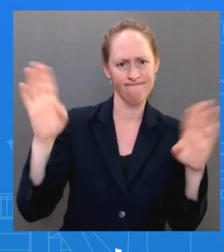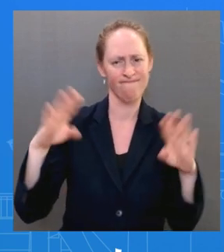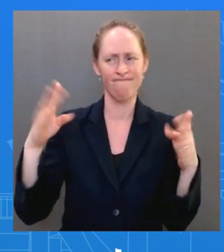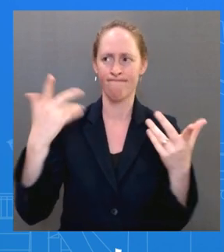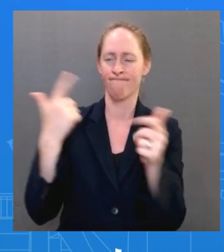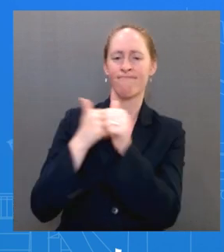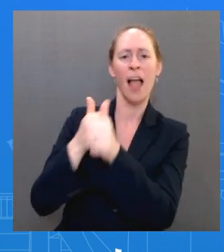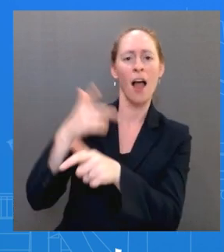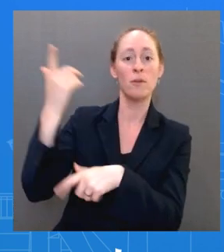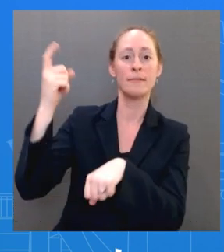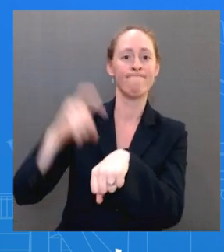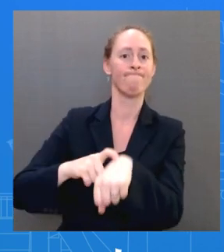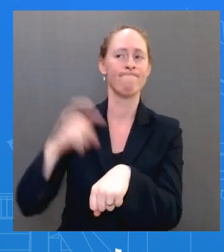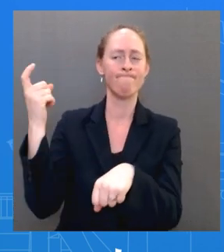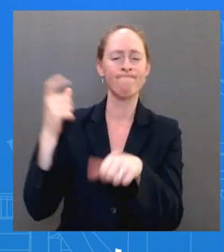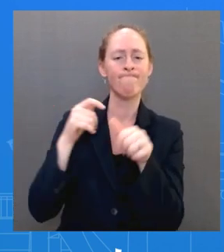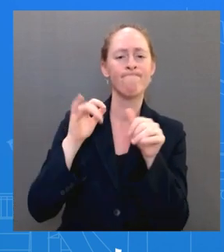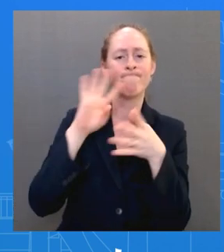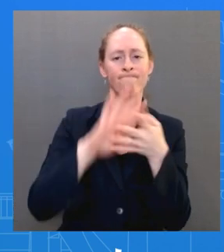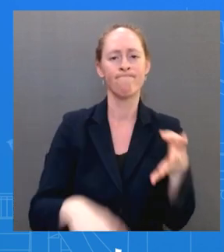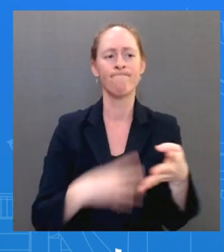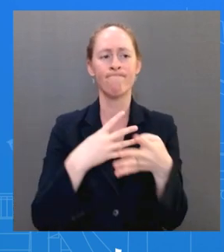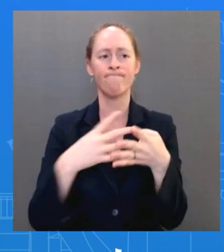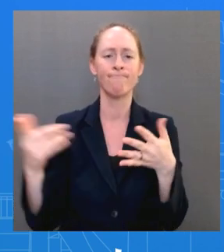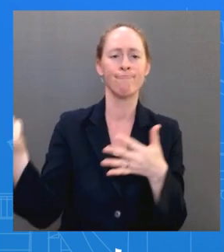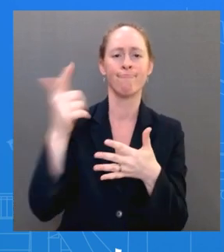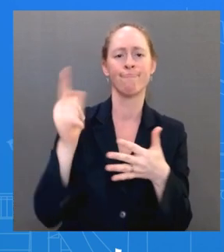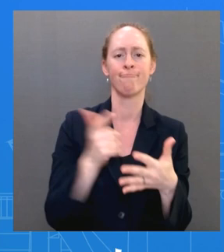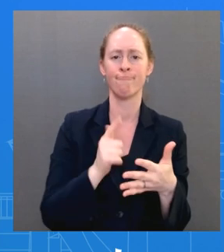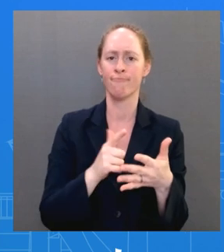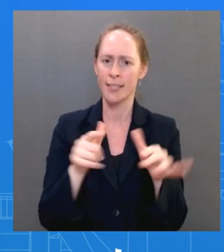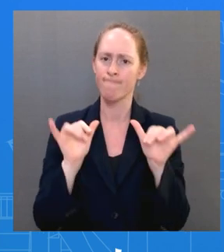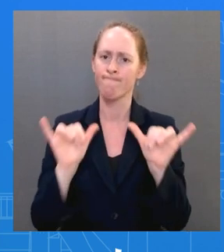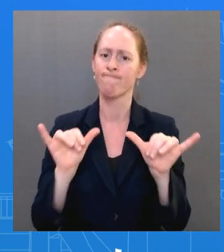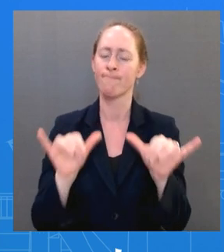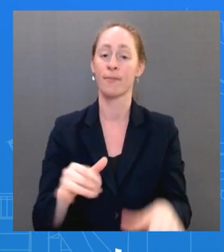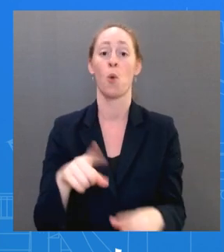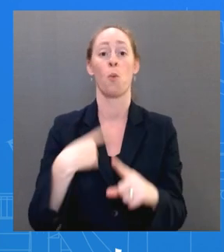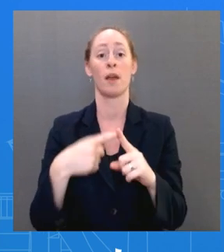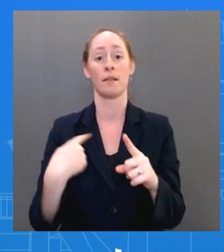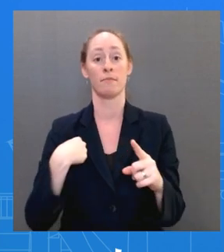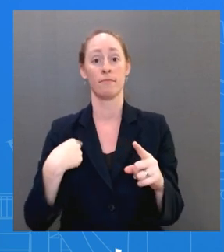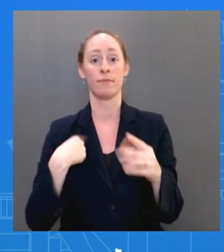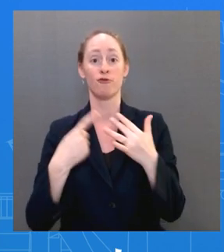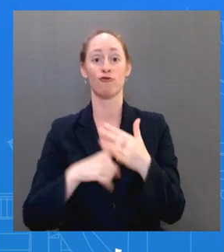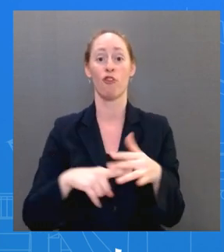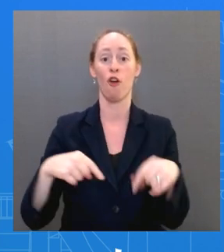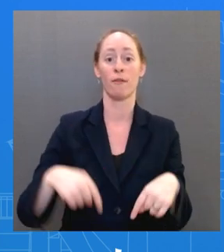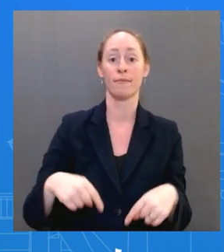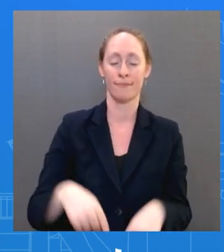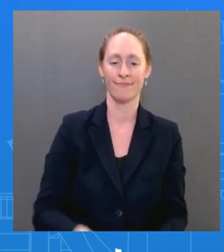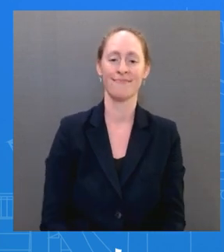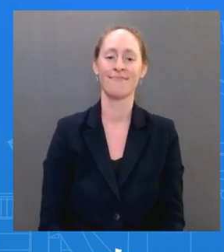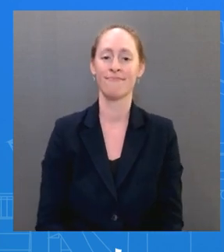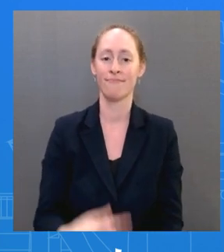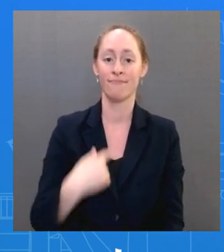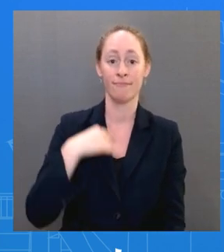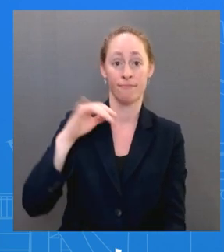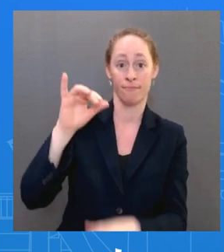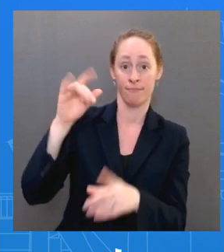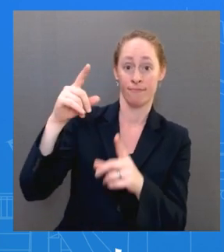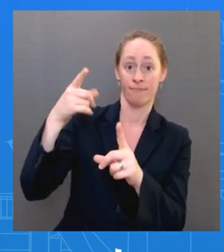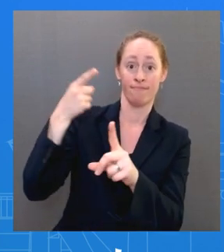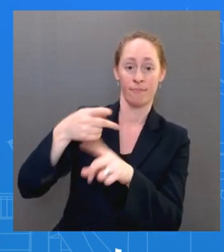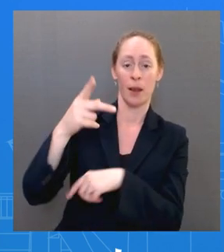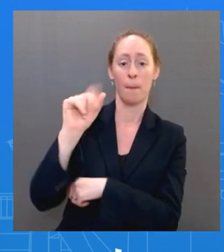ago, we were seeing less than 4,000 prescriptions a day of Paxlovid. Now Paxlovid prescriptions are at their